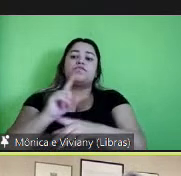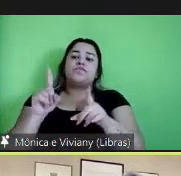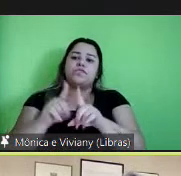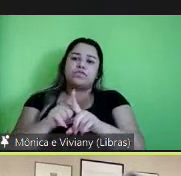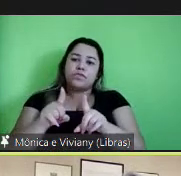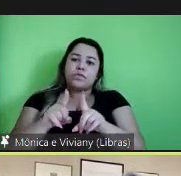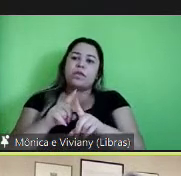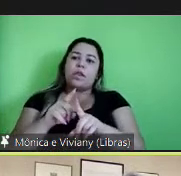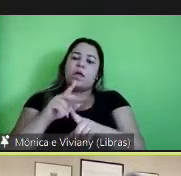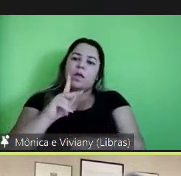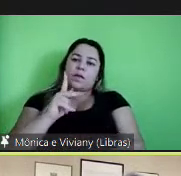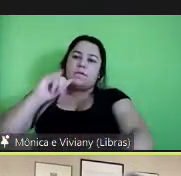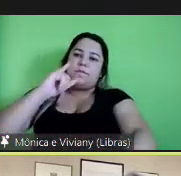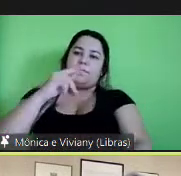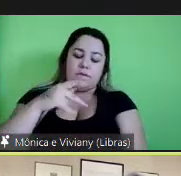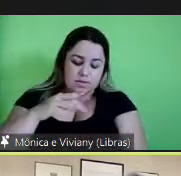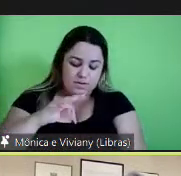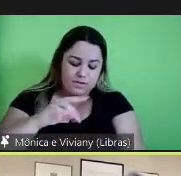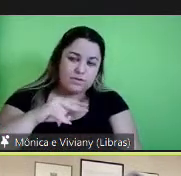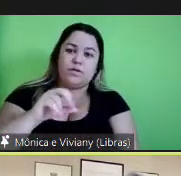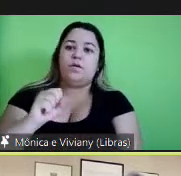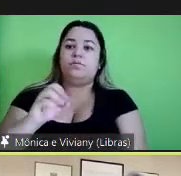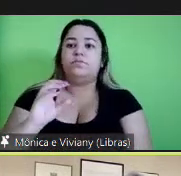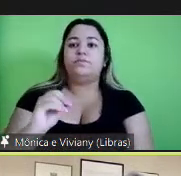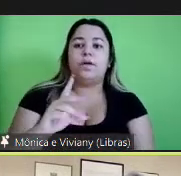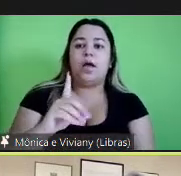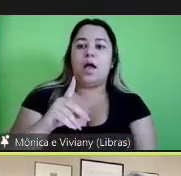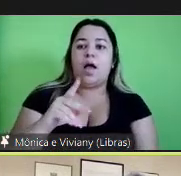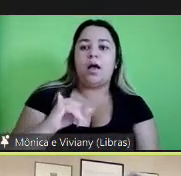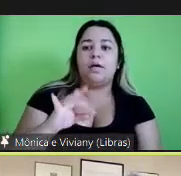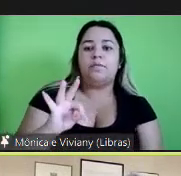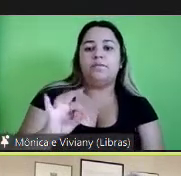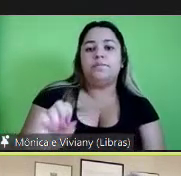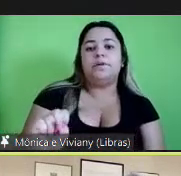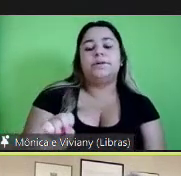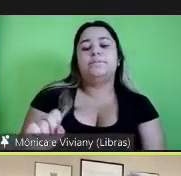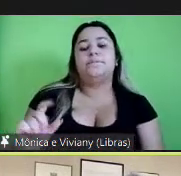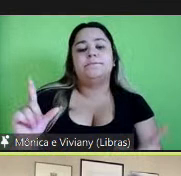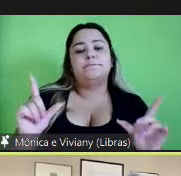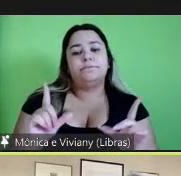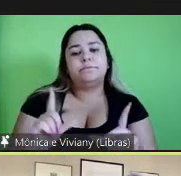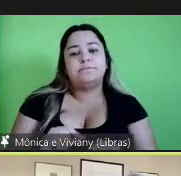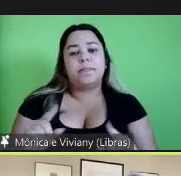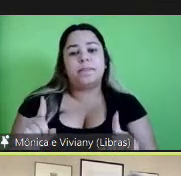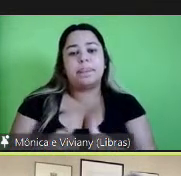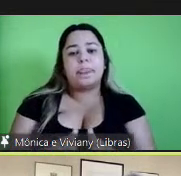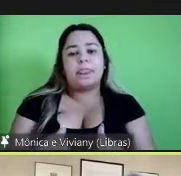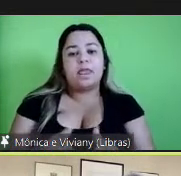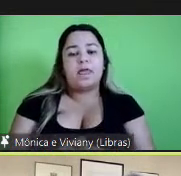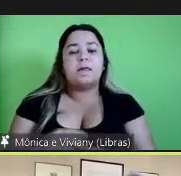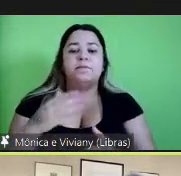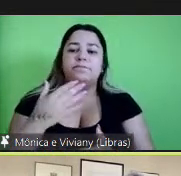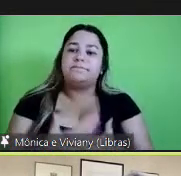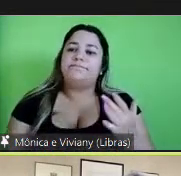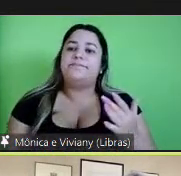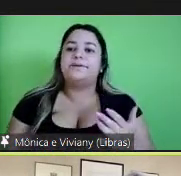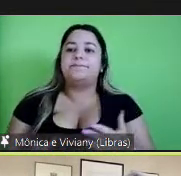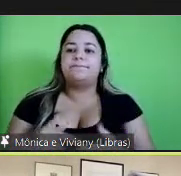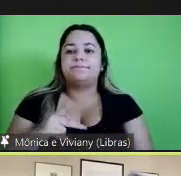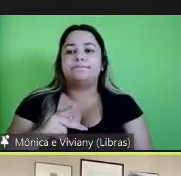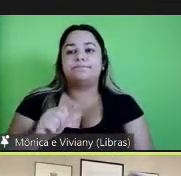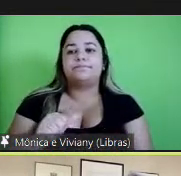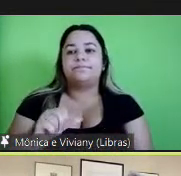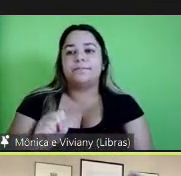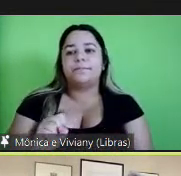that short-term fixes that focus only on weight loss are not usually successful. In Canada, not